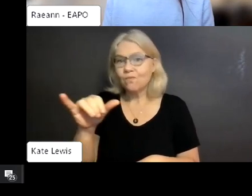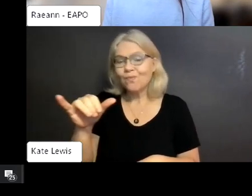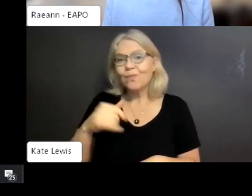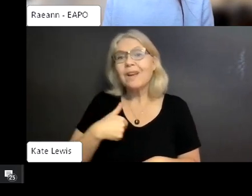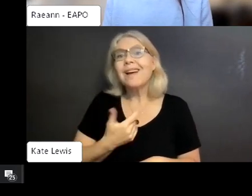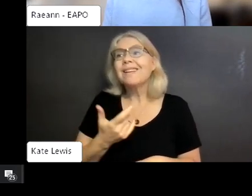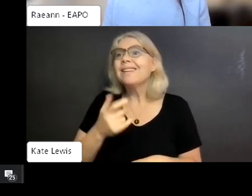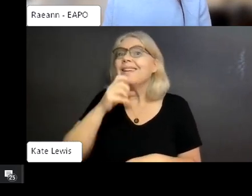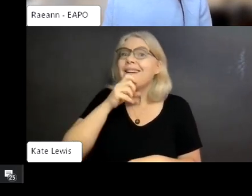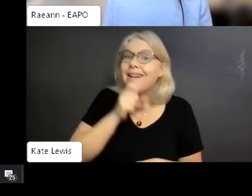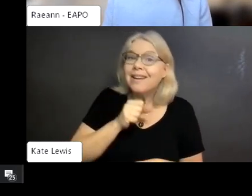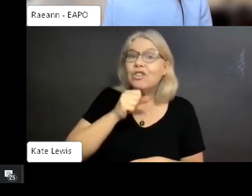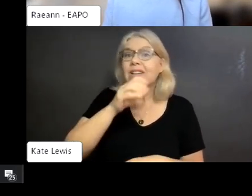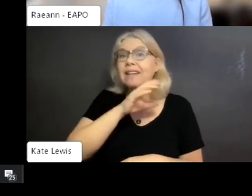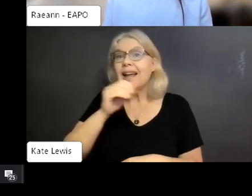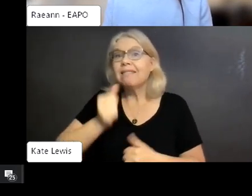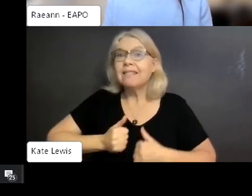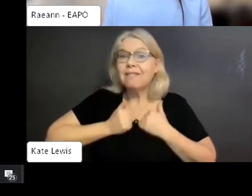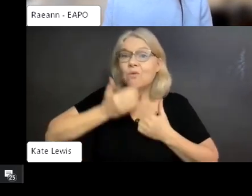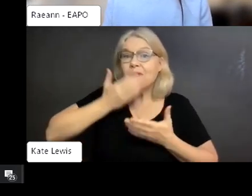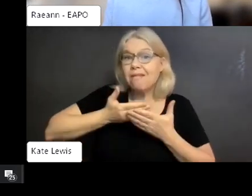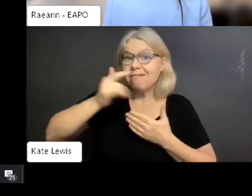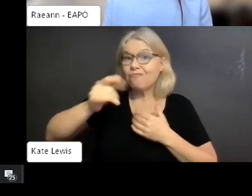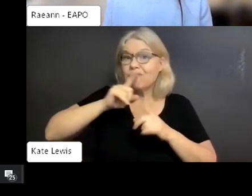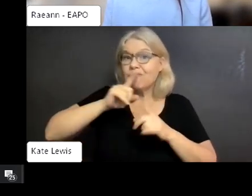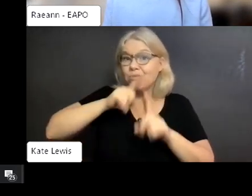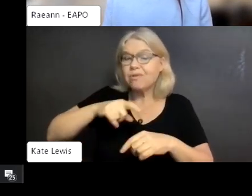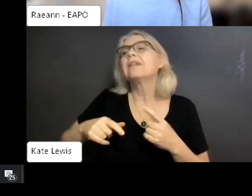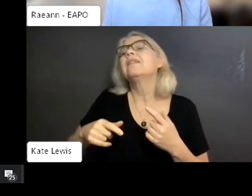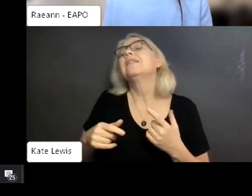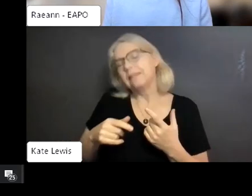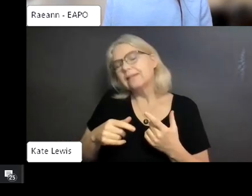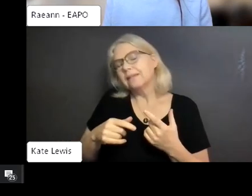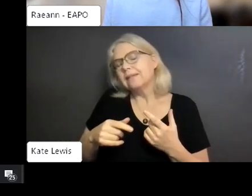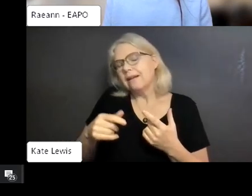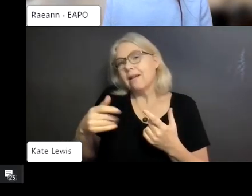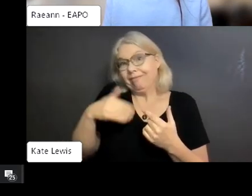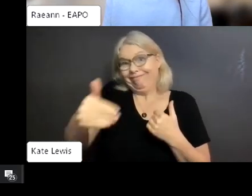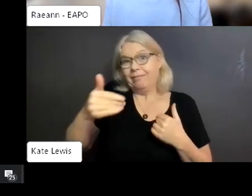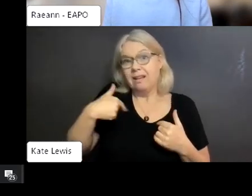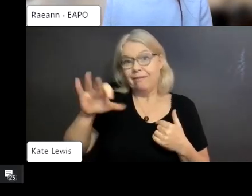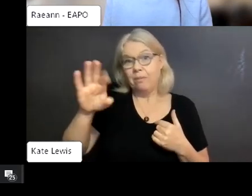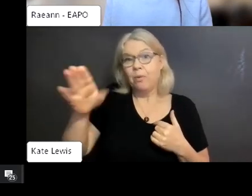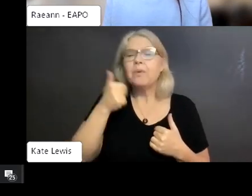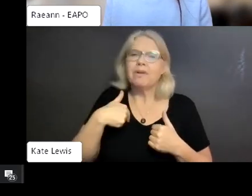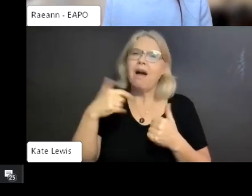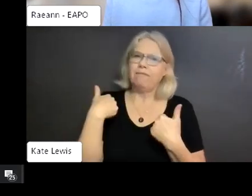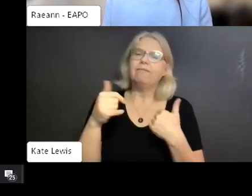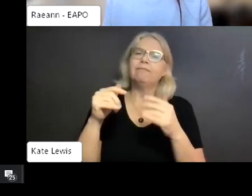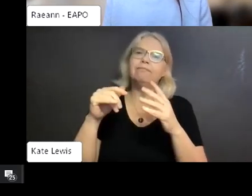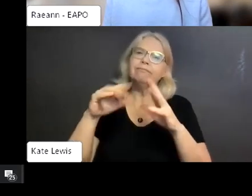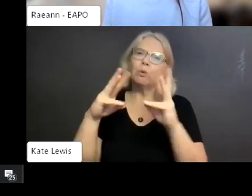that I mentioned. We have a webinar in February taking place that does explore all that research. So if you are looking to see what